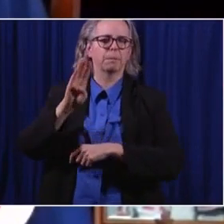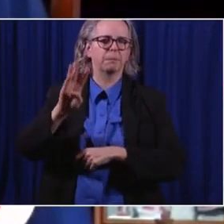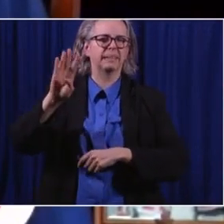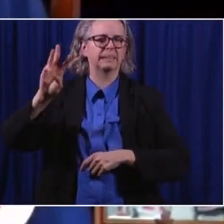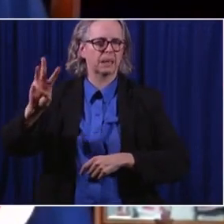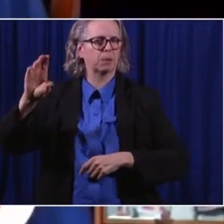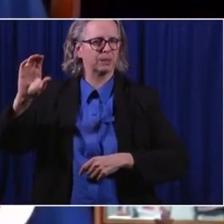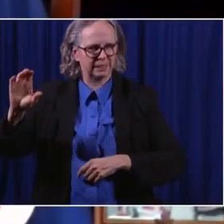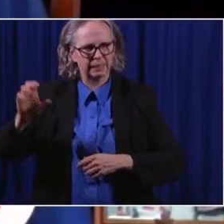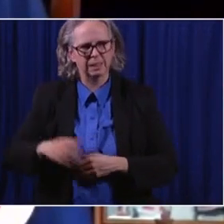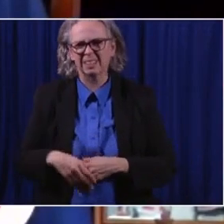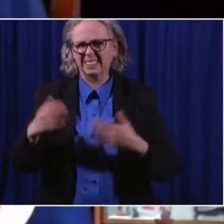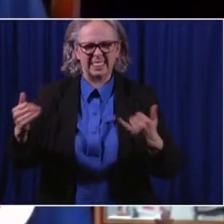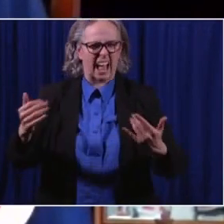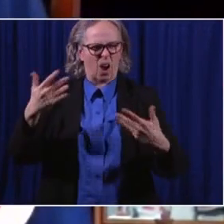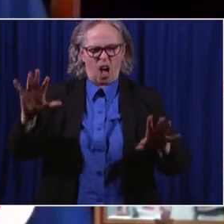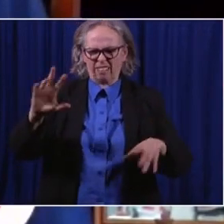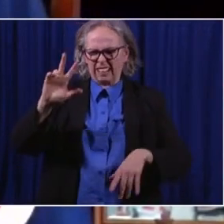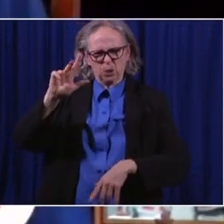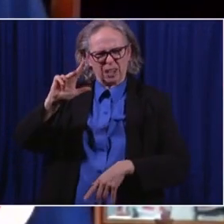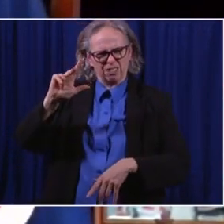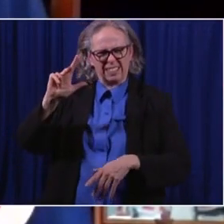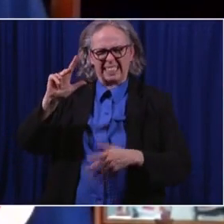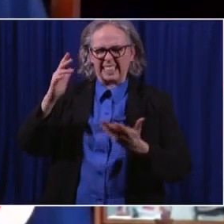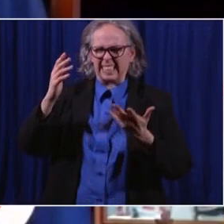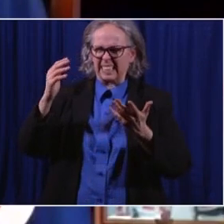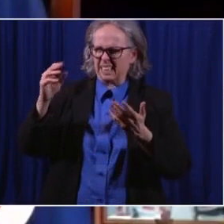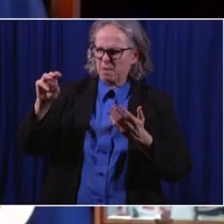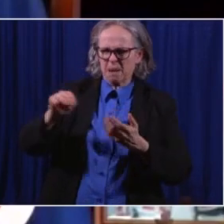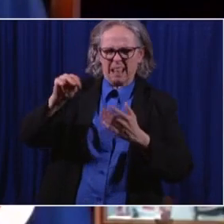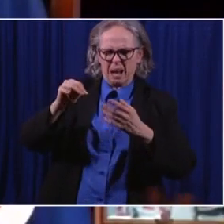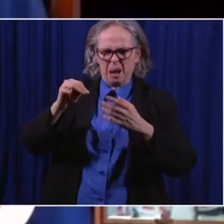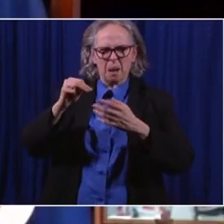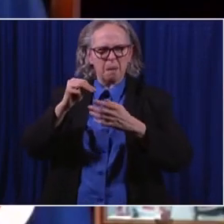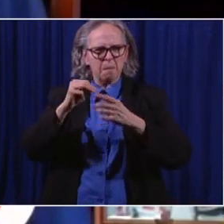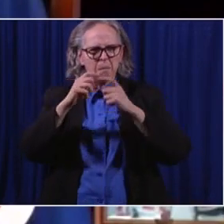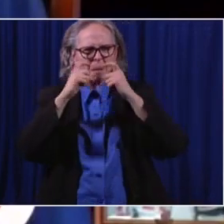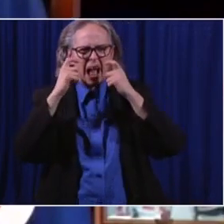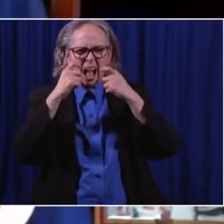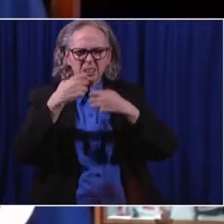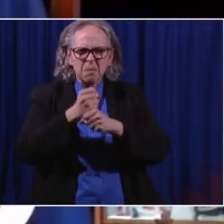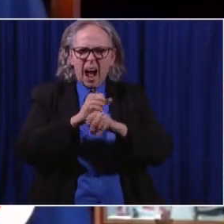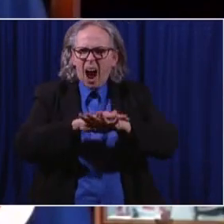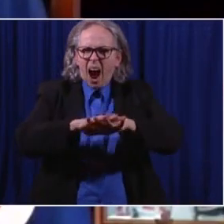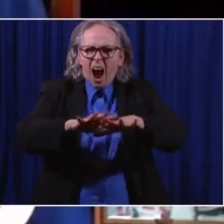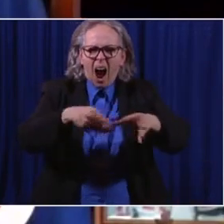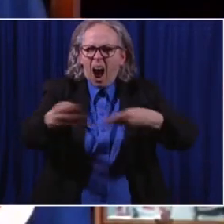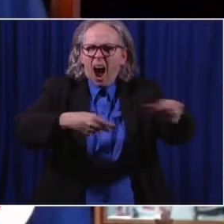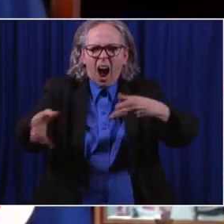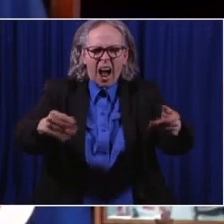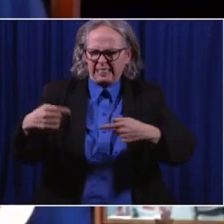million masks to Ohio's workforce through businesses and employers during the summer and fall of this year.